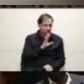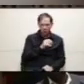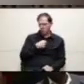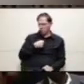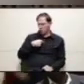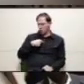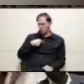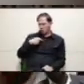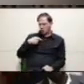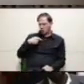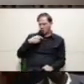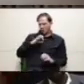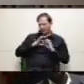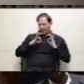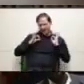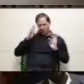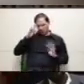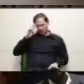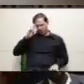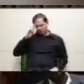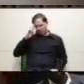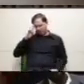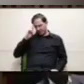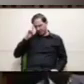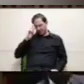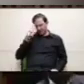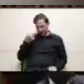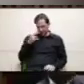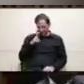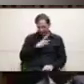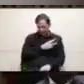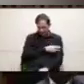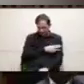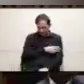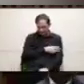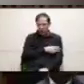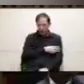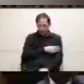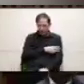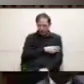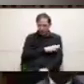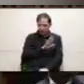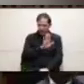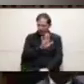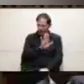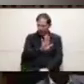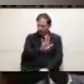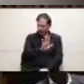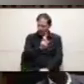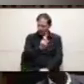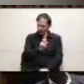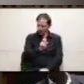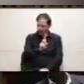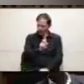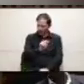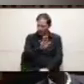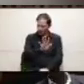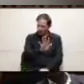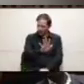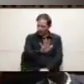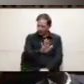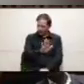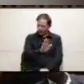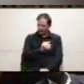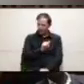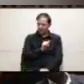the. He was HR manager. 20 Okay. No, wait. Don't get. We